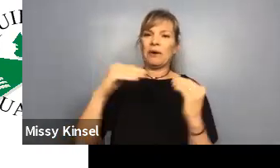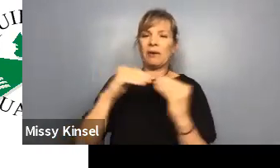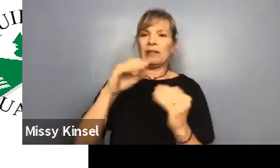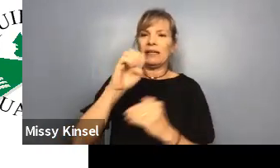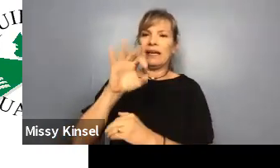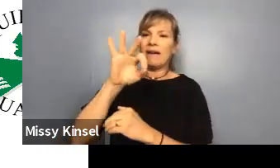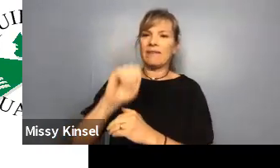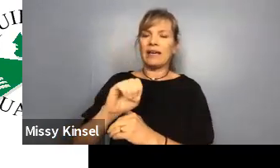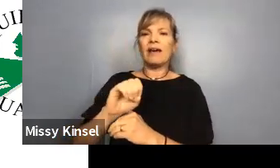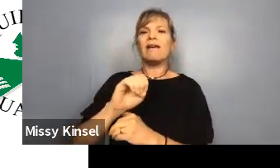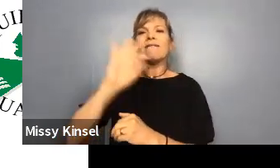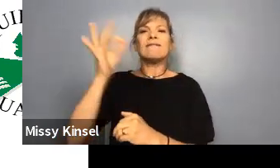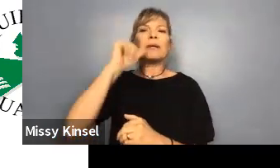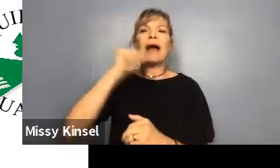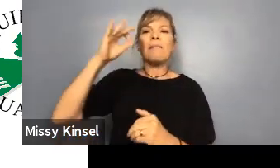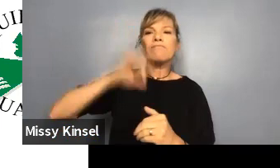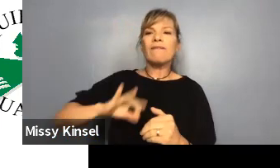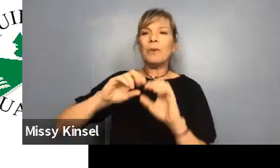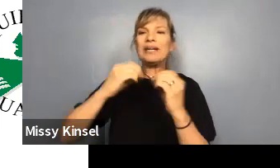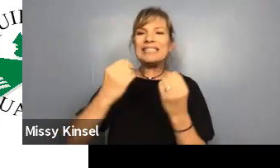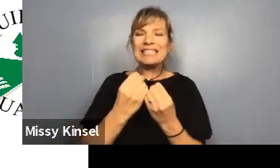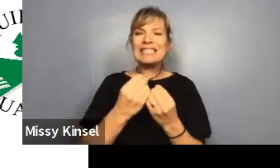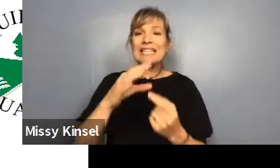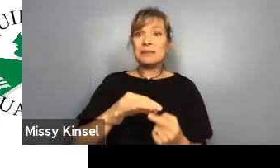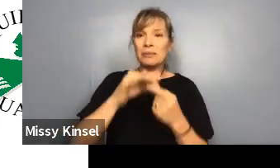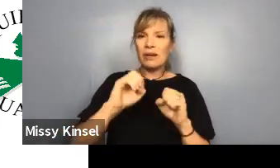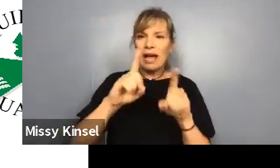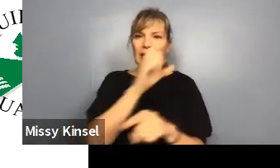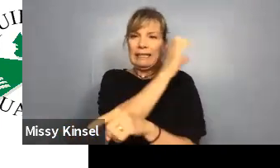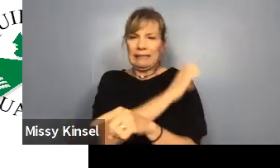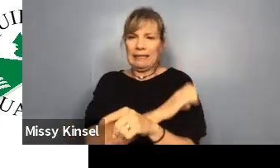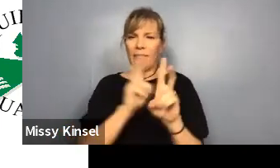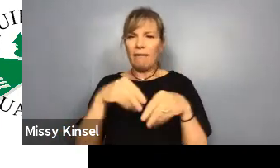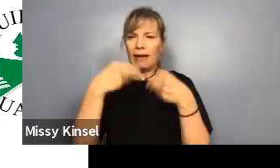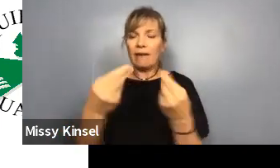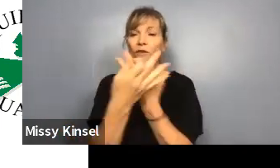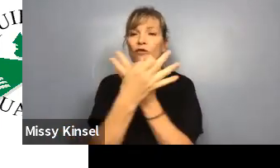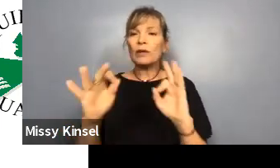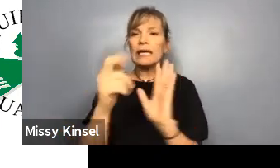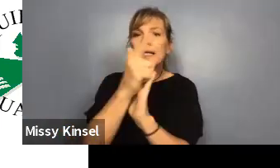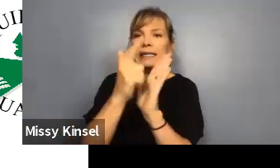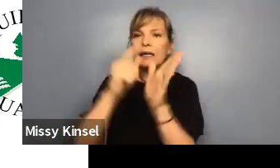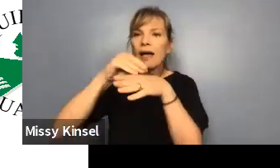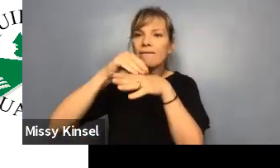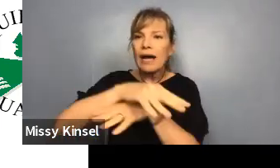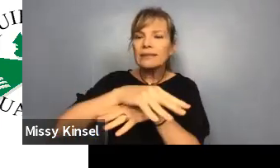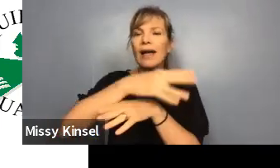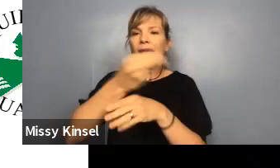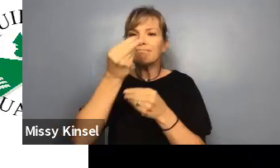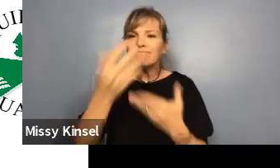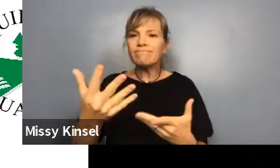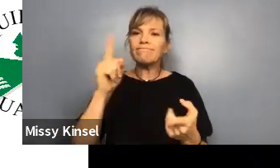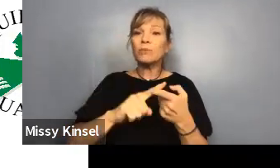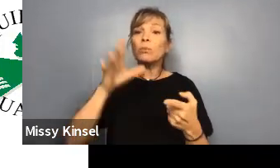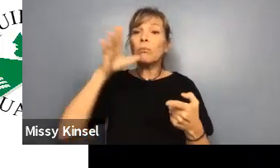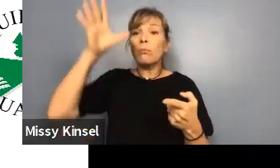nonprofit organization, and the Special Education Clinic, again, provides free legal advice and information to parents